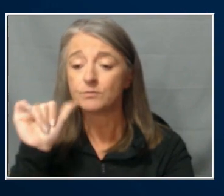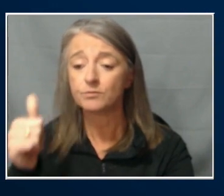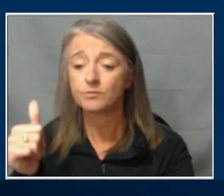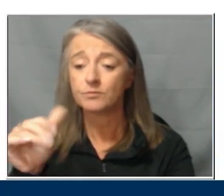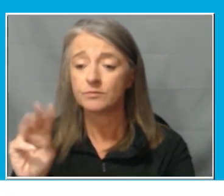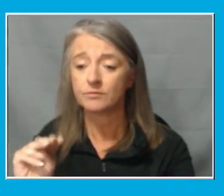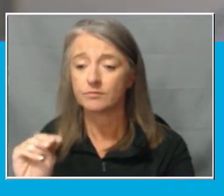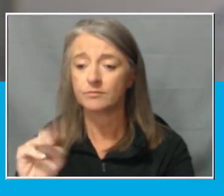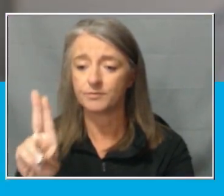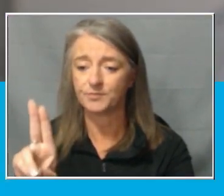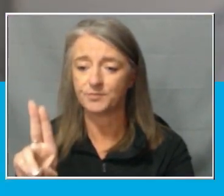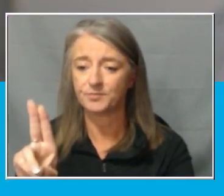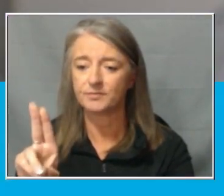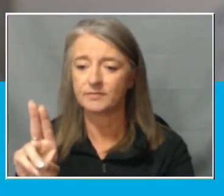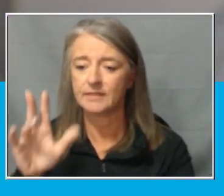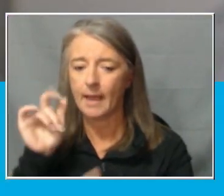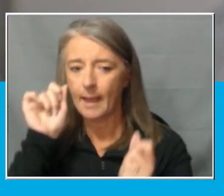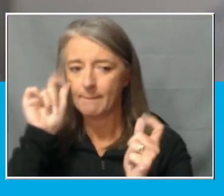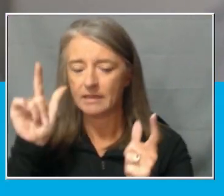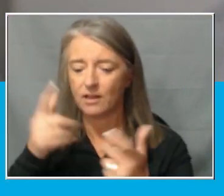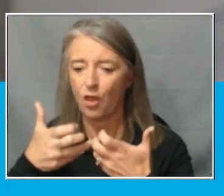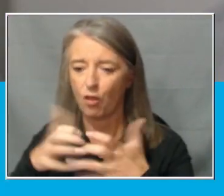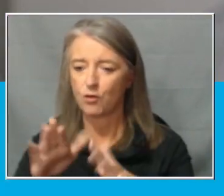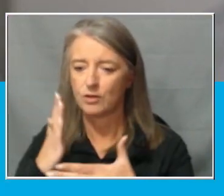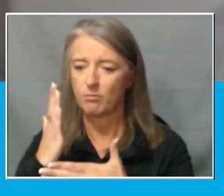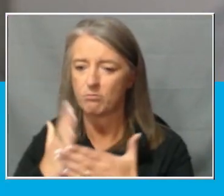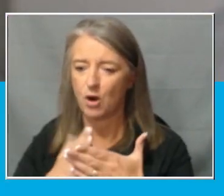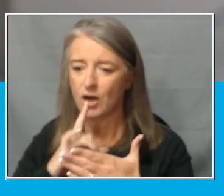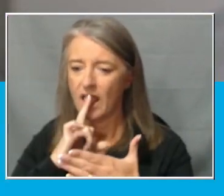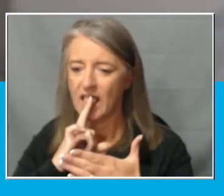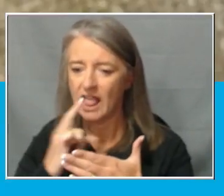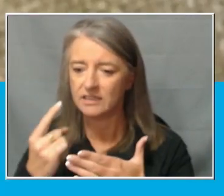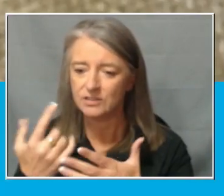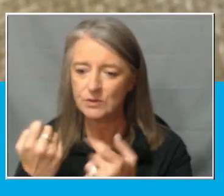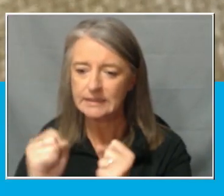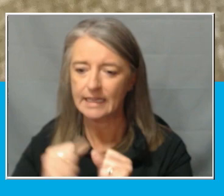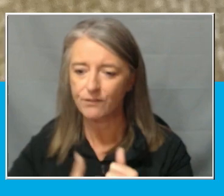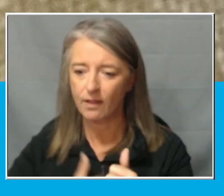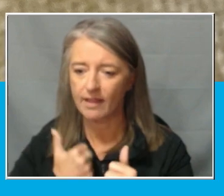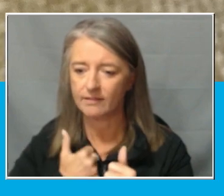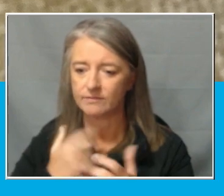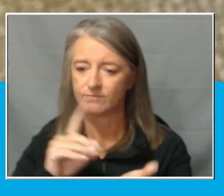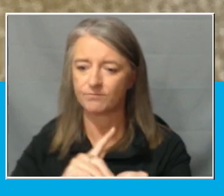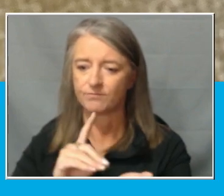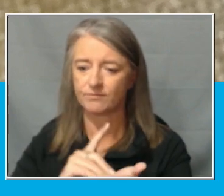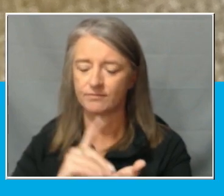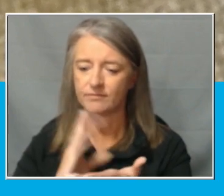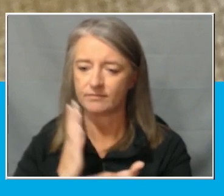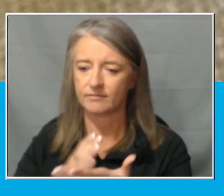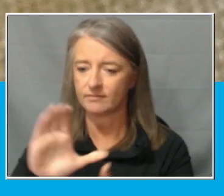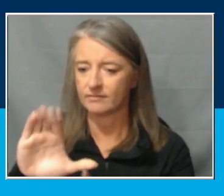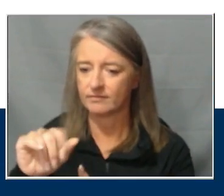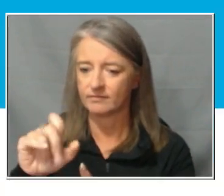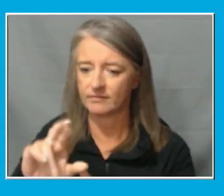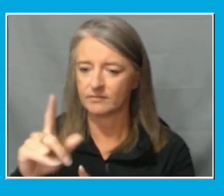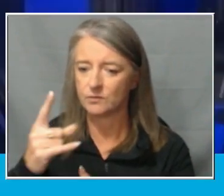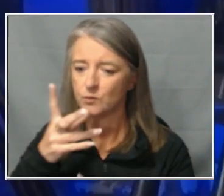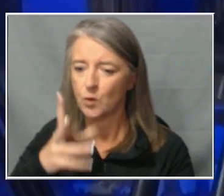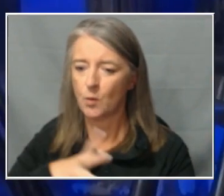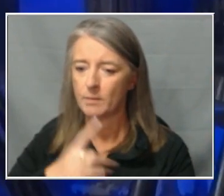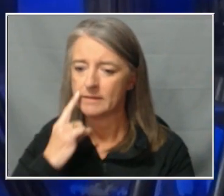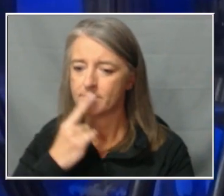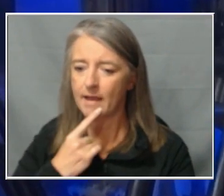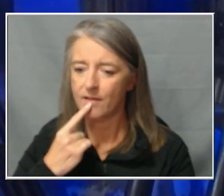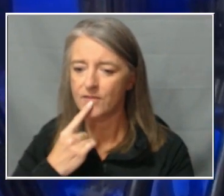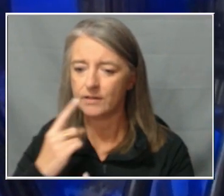Morning Medical Update. Imagine losing part of your tongue to save your life. Doctors had to stop cancer in one woman's mouth. I'm